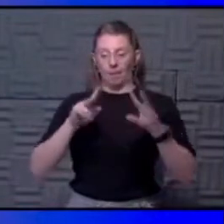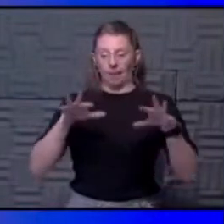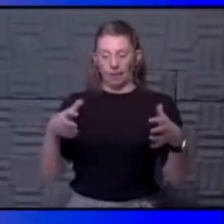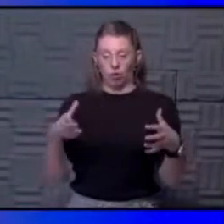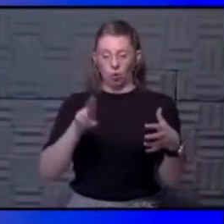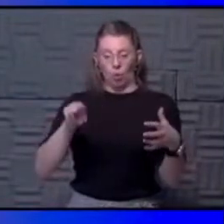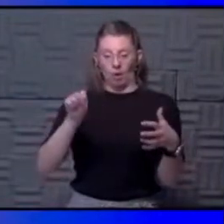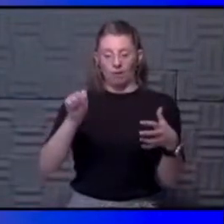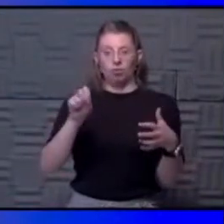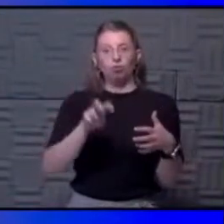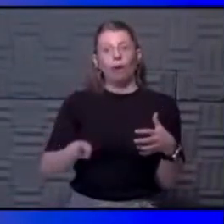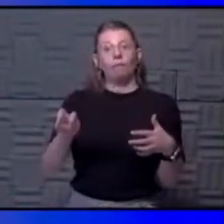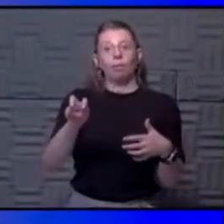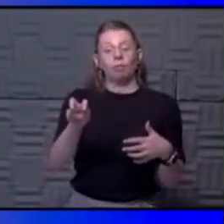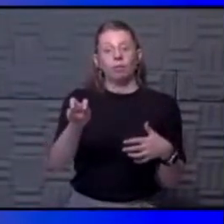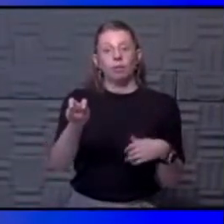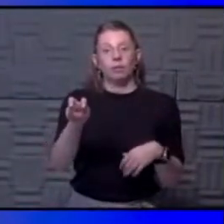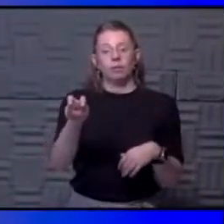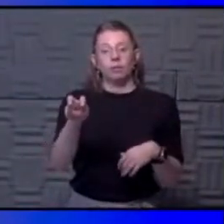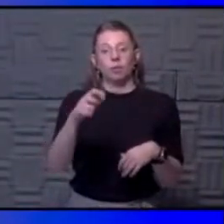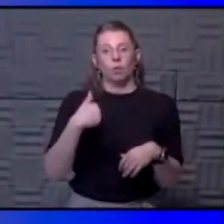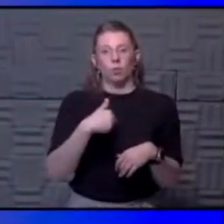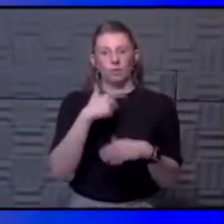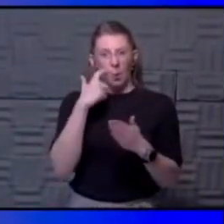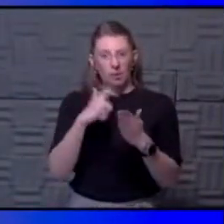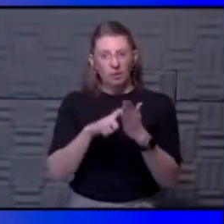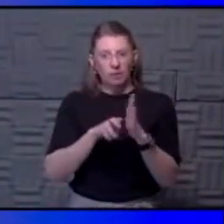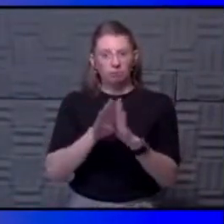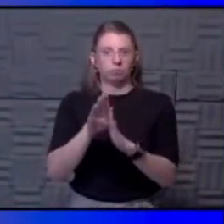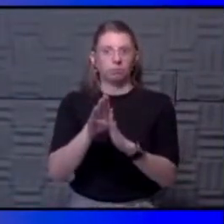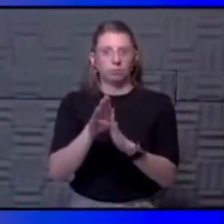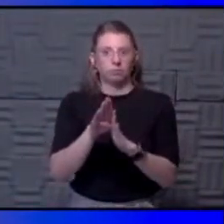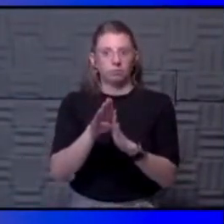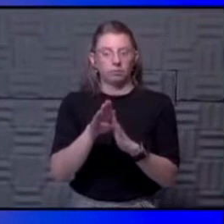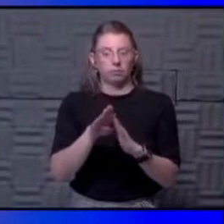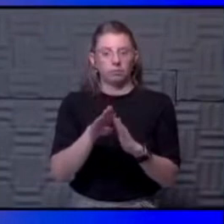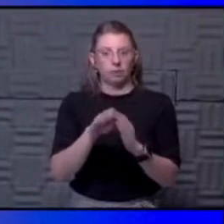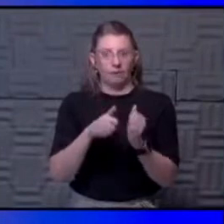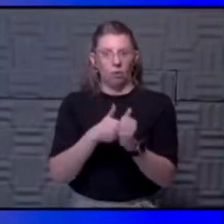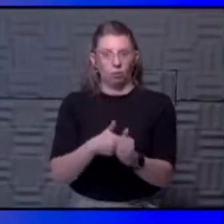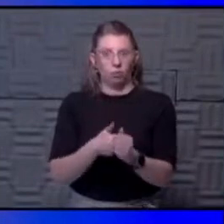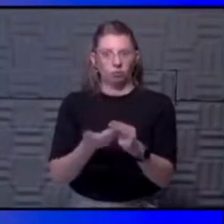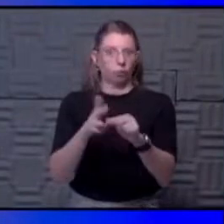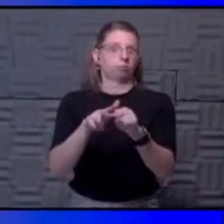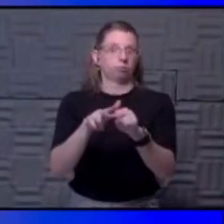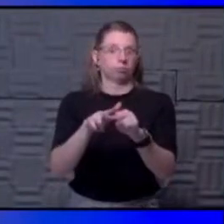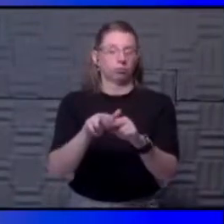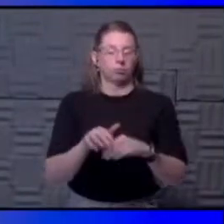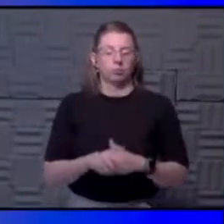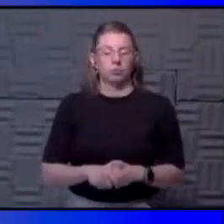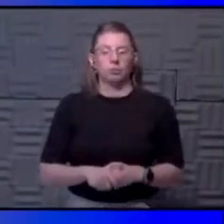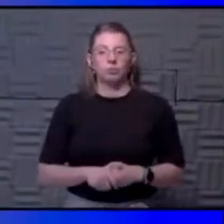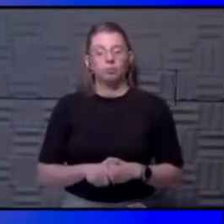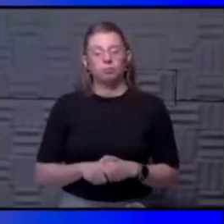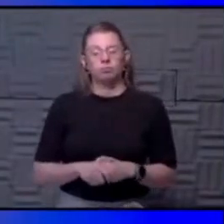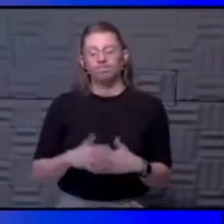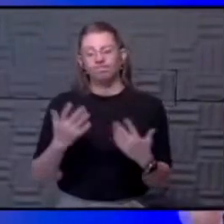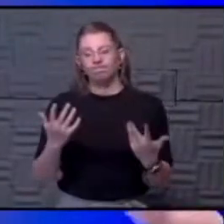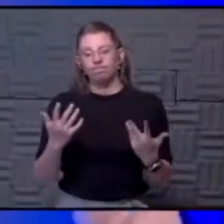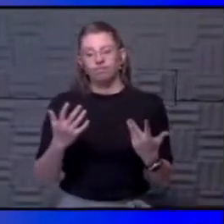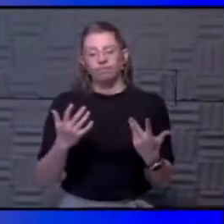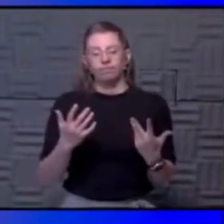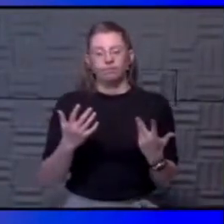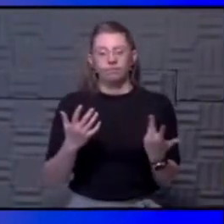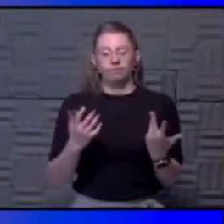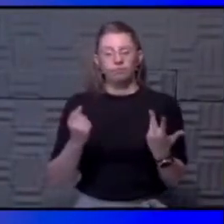United States travel, we've seen a surge. Follows. And so, although it's really hard to reconcile, you